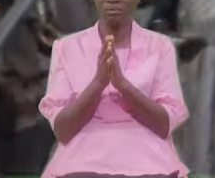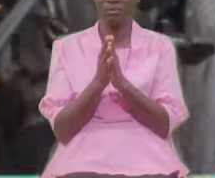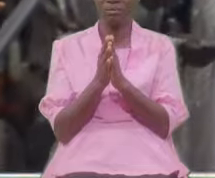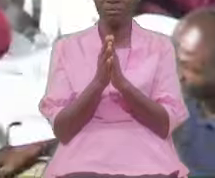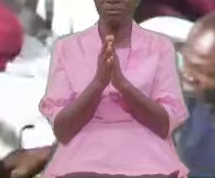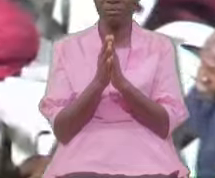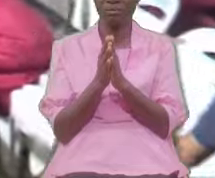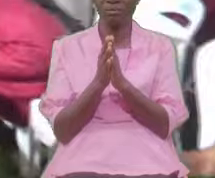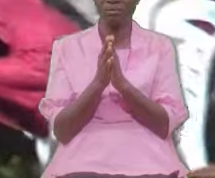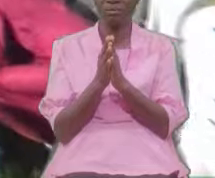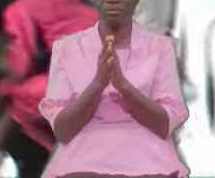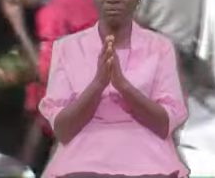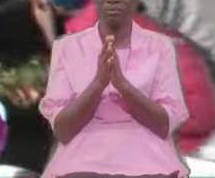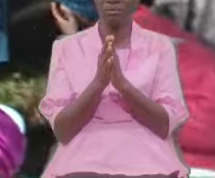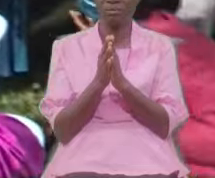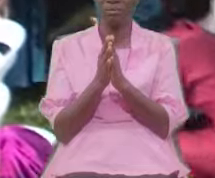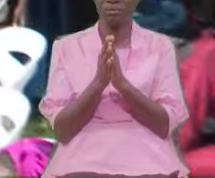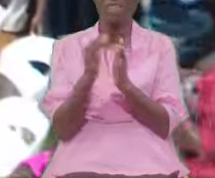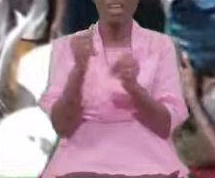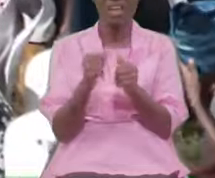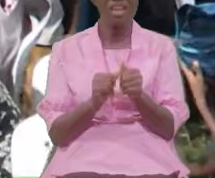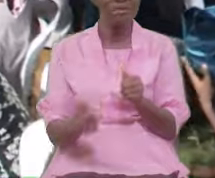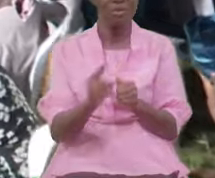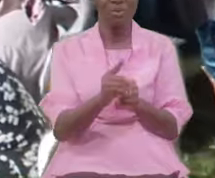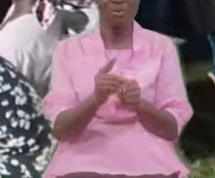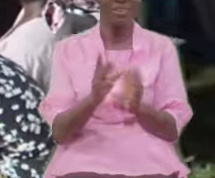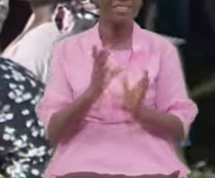everybody out here am